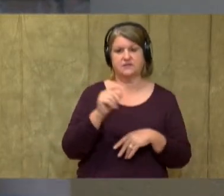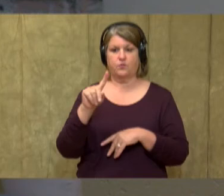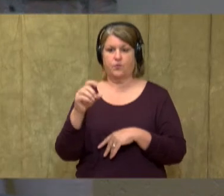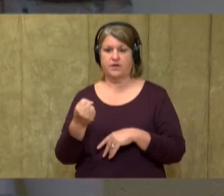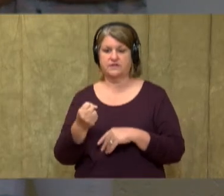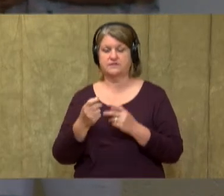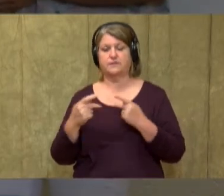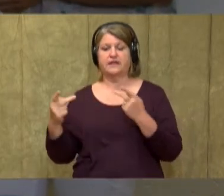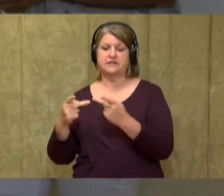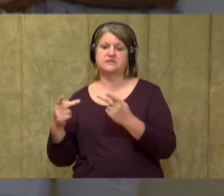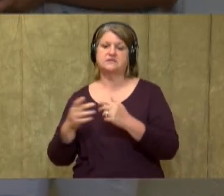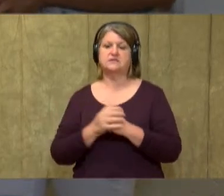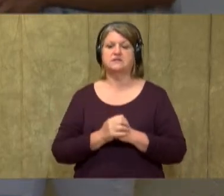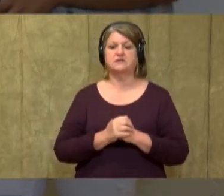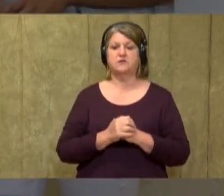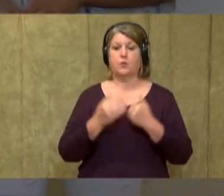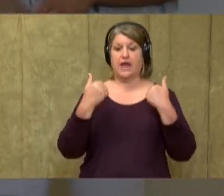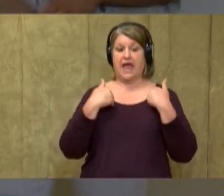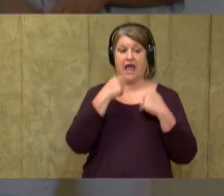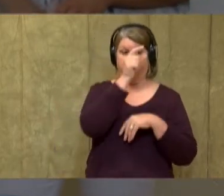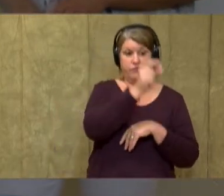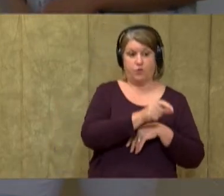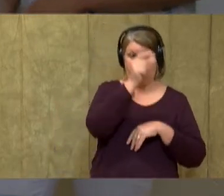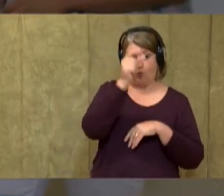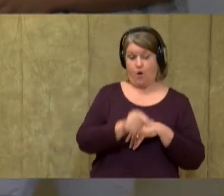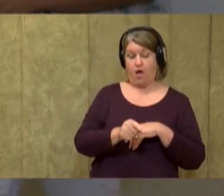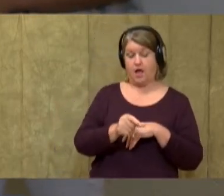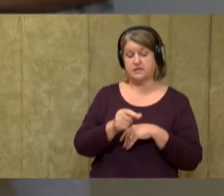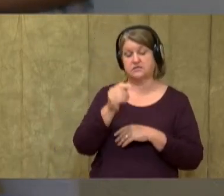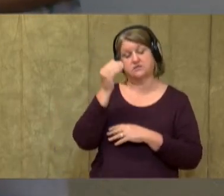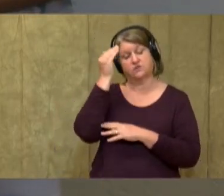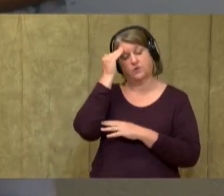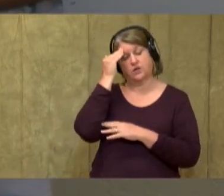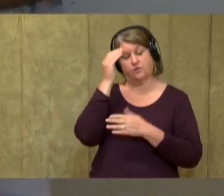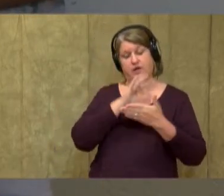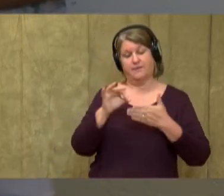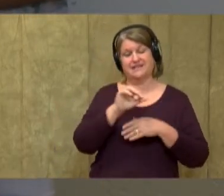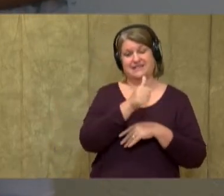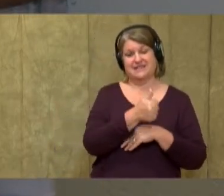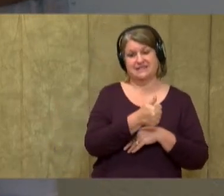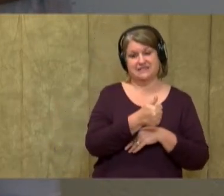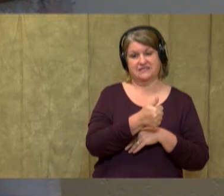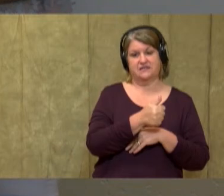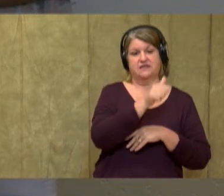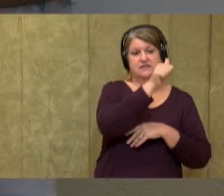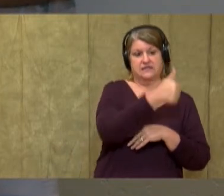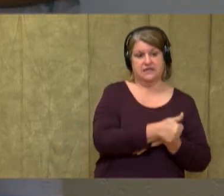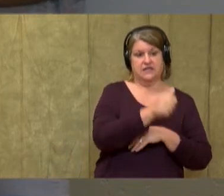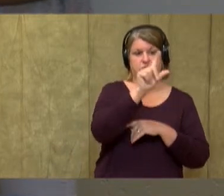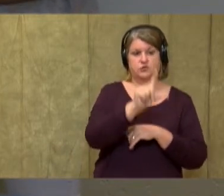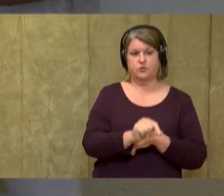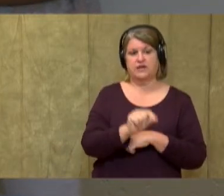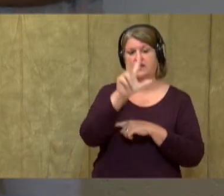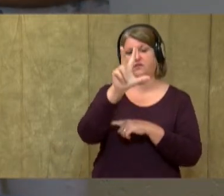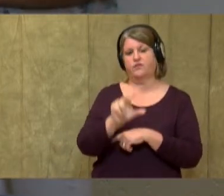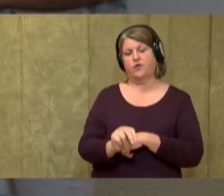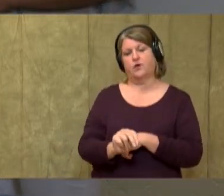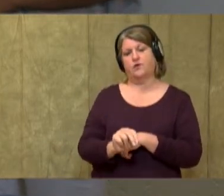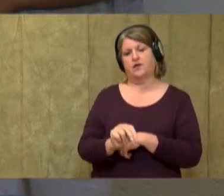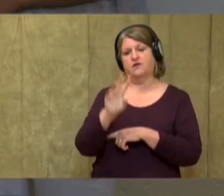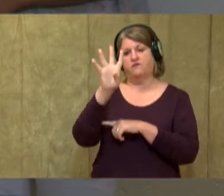We have these rods, so we know we're going to count by tens. 10, 20,